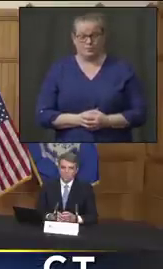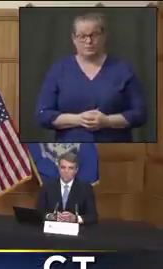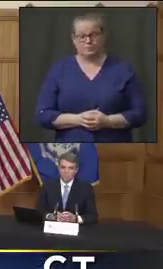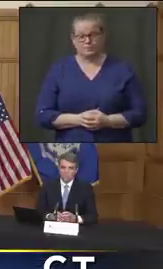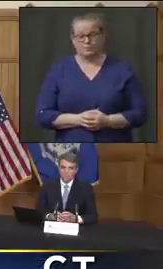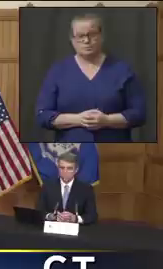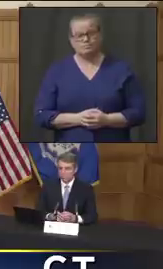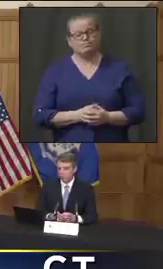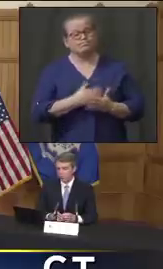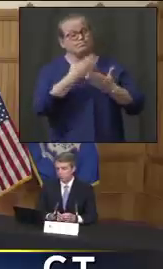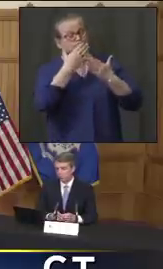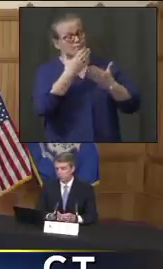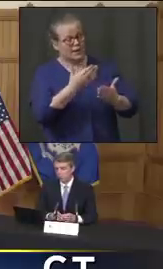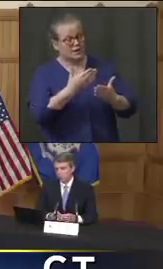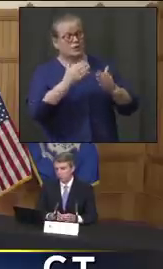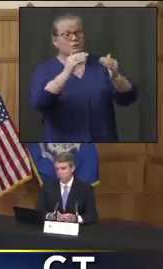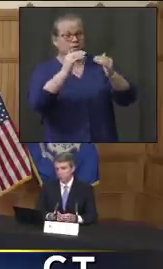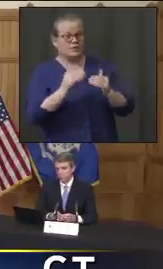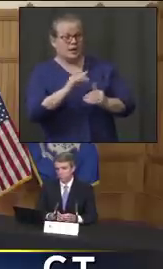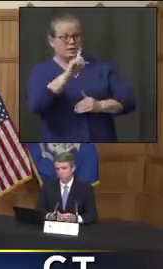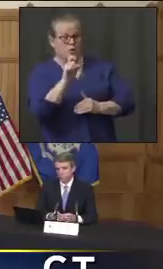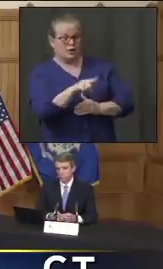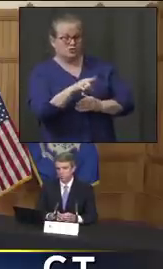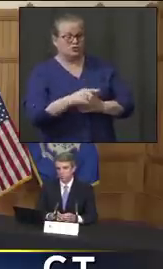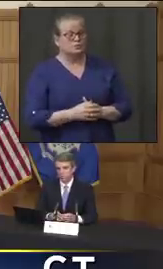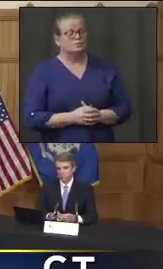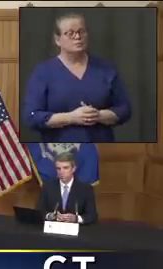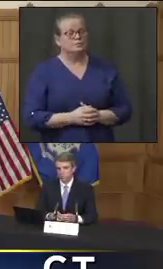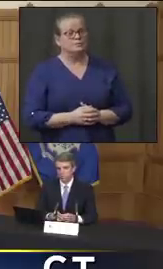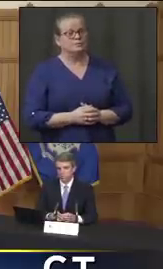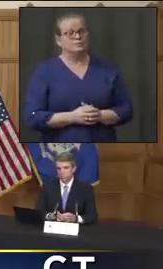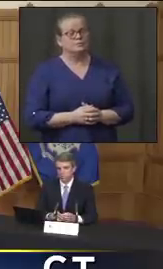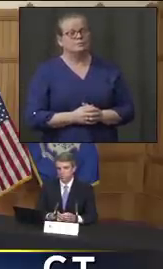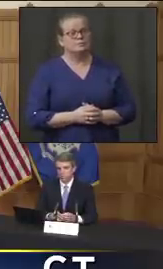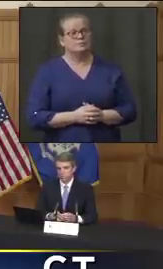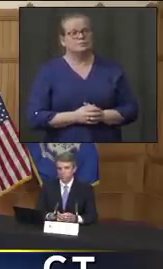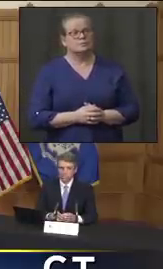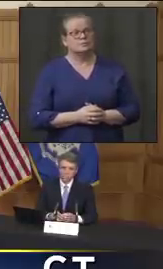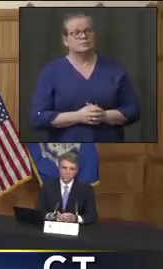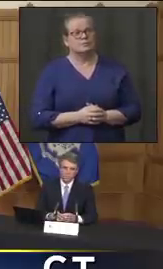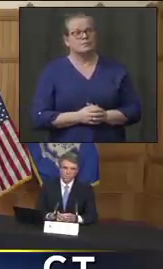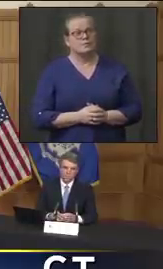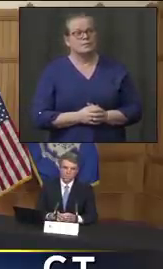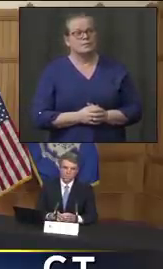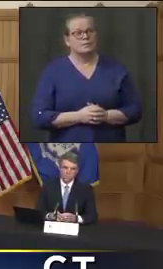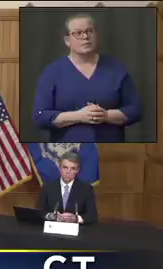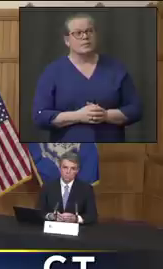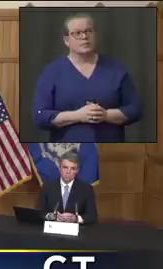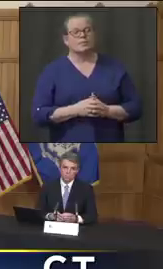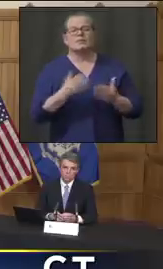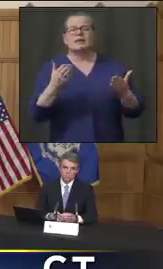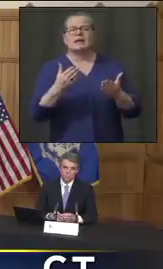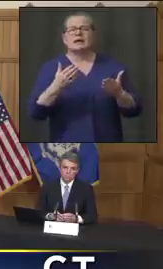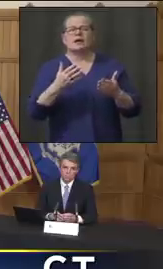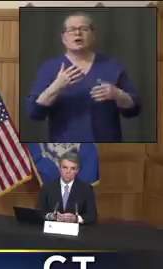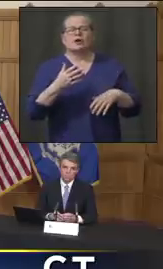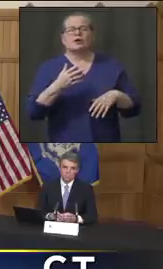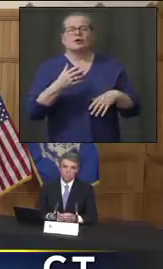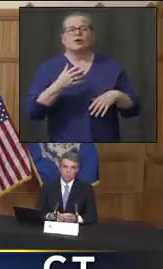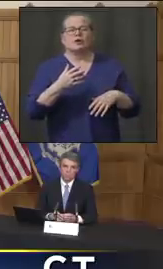Thank you. And next question. We had an announcement here of a beach closure